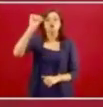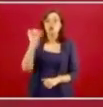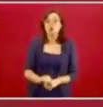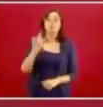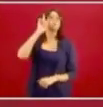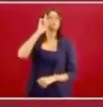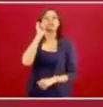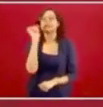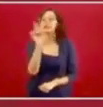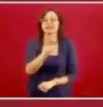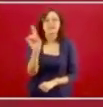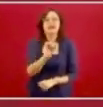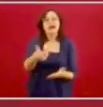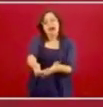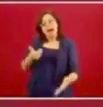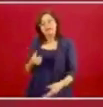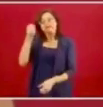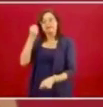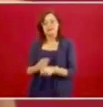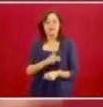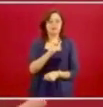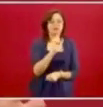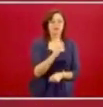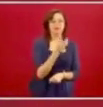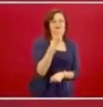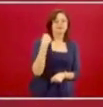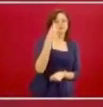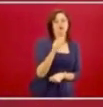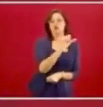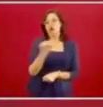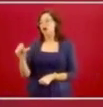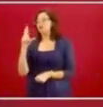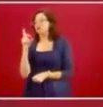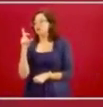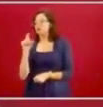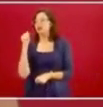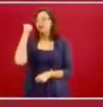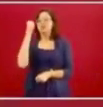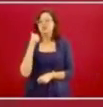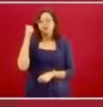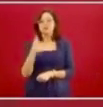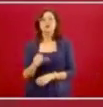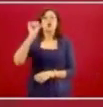that when we say stay home, stay home, stay home, stay home,